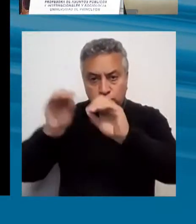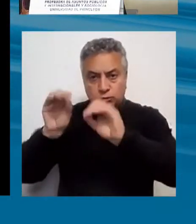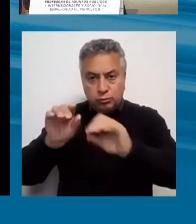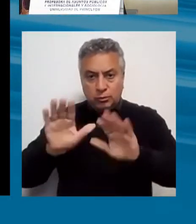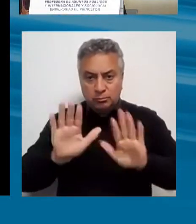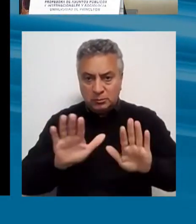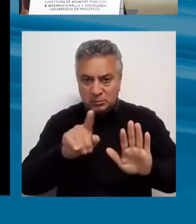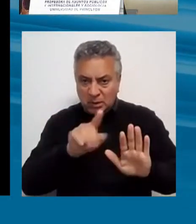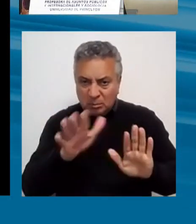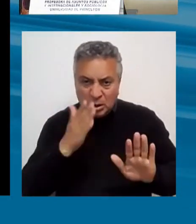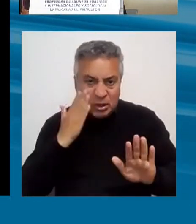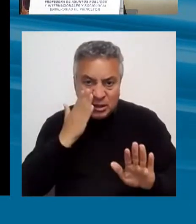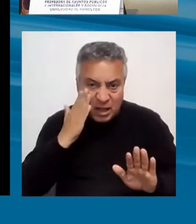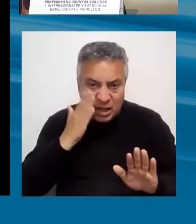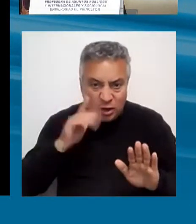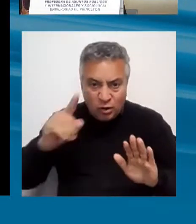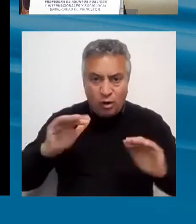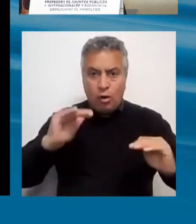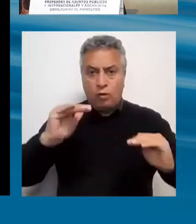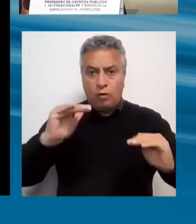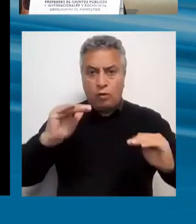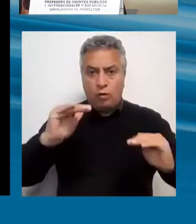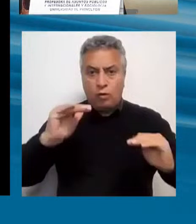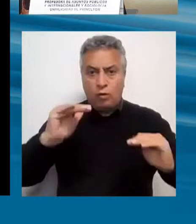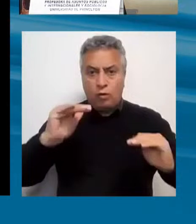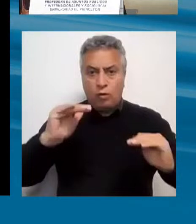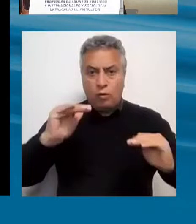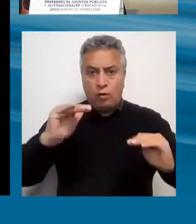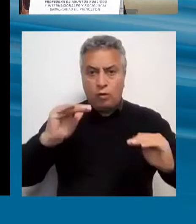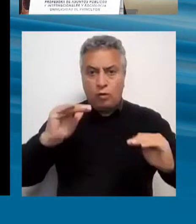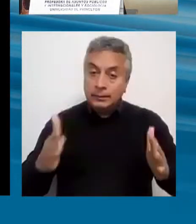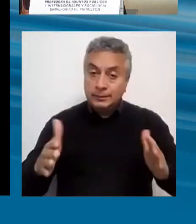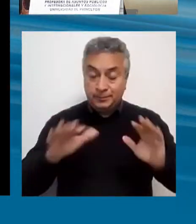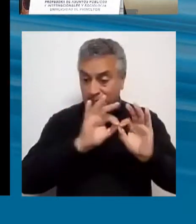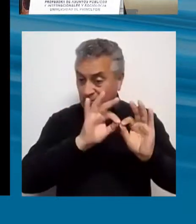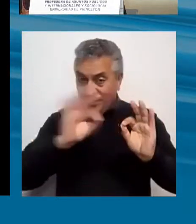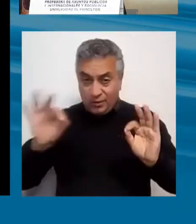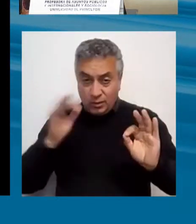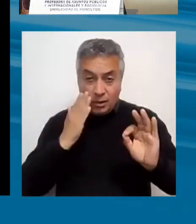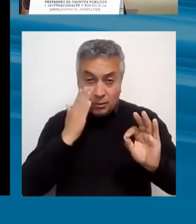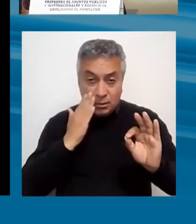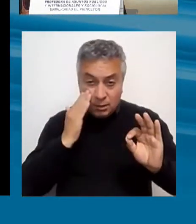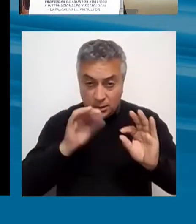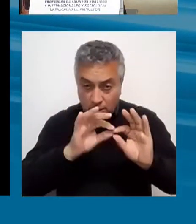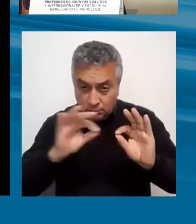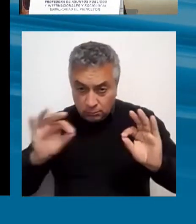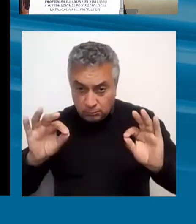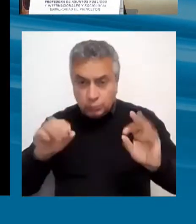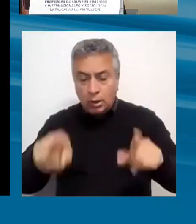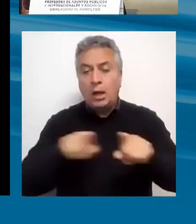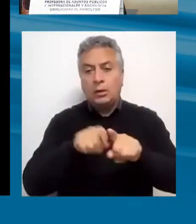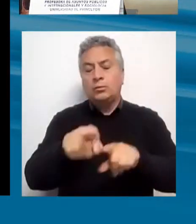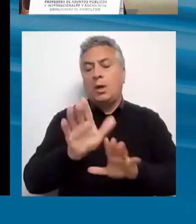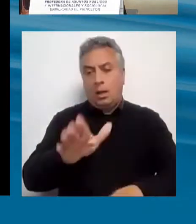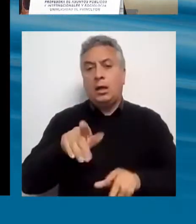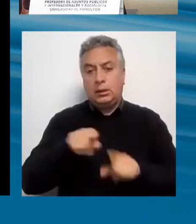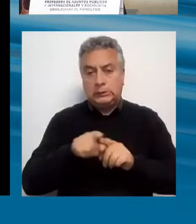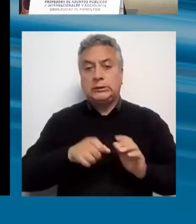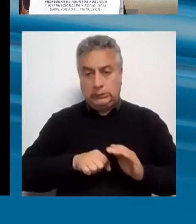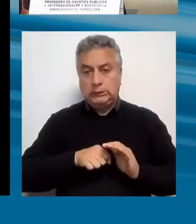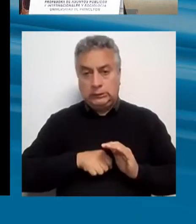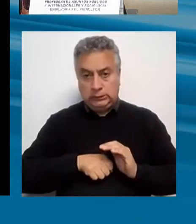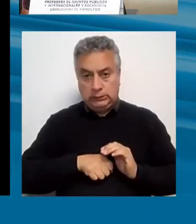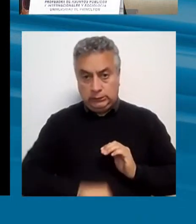black, and in black high mobility with low growth. What you can see in that black solid line is that for the